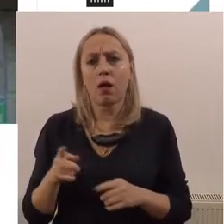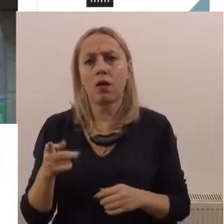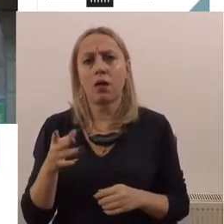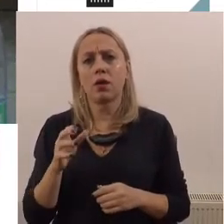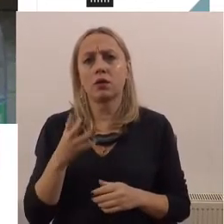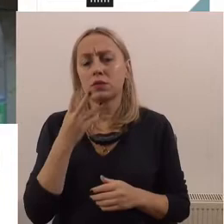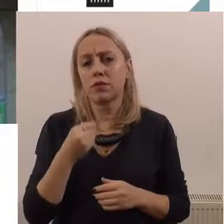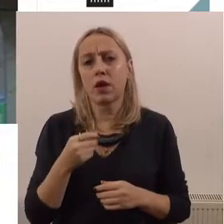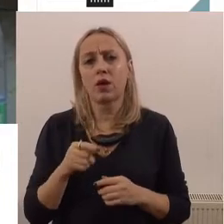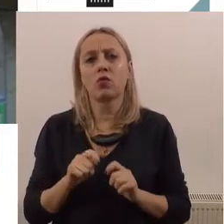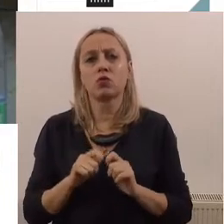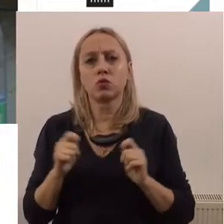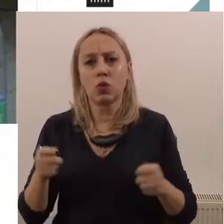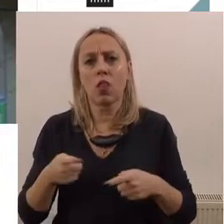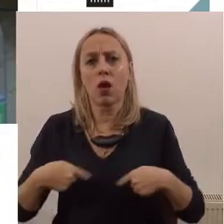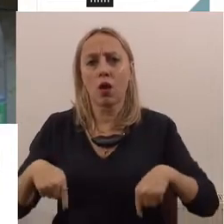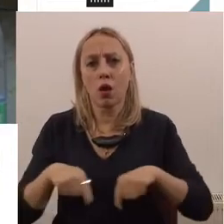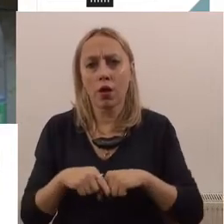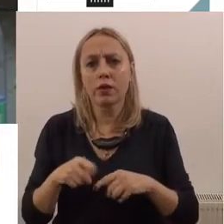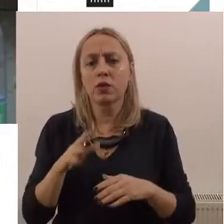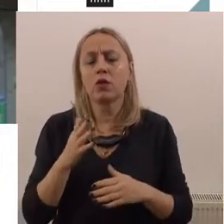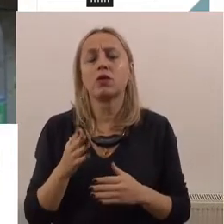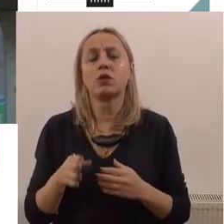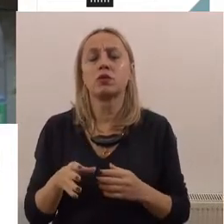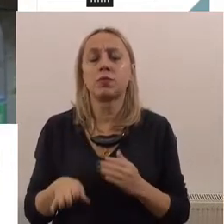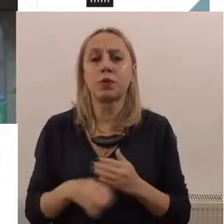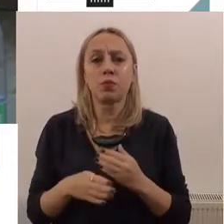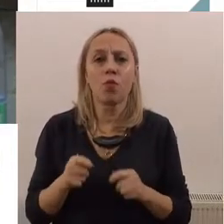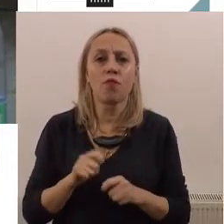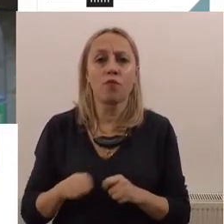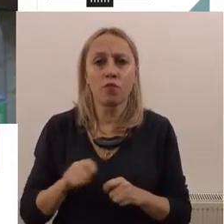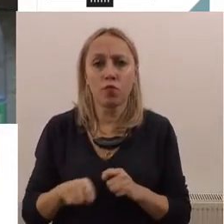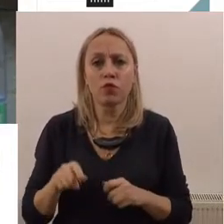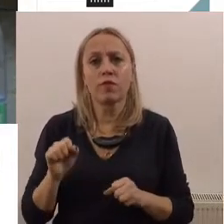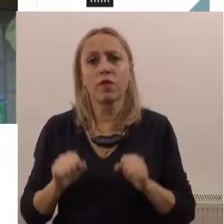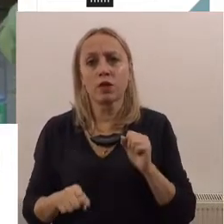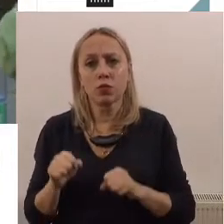impaired children, children with autism disorders.